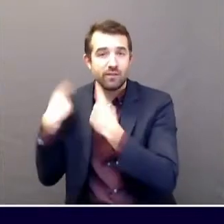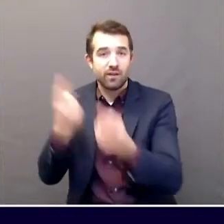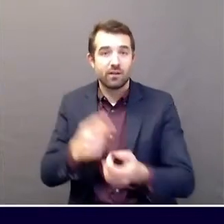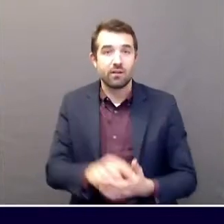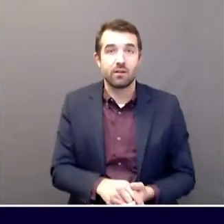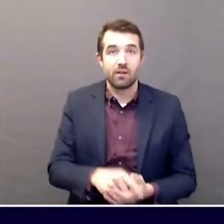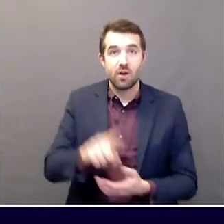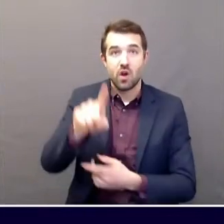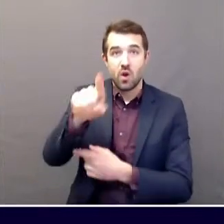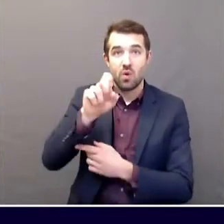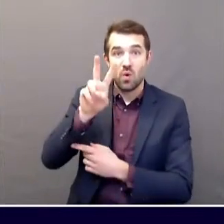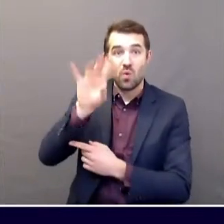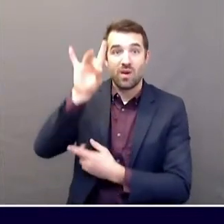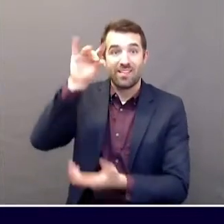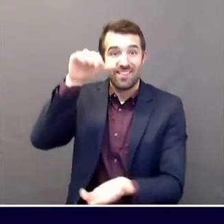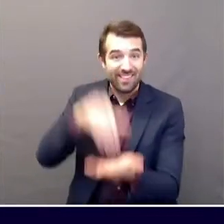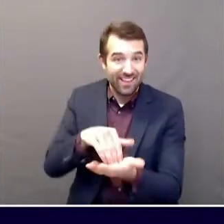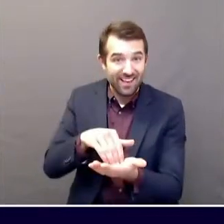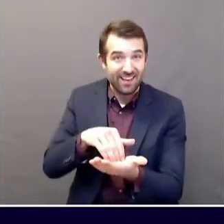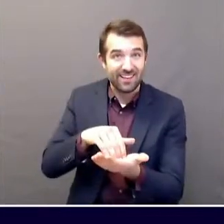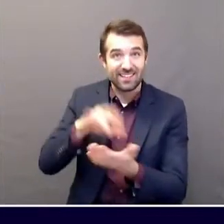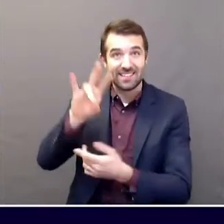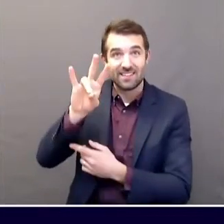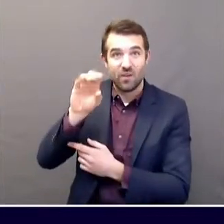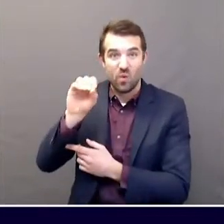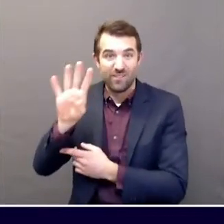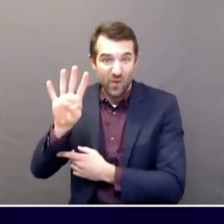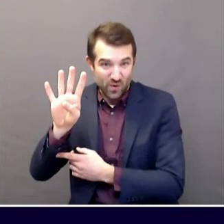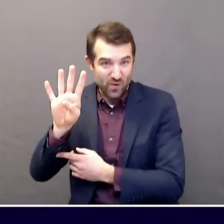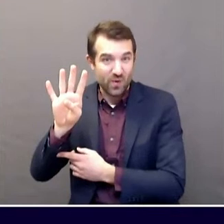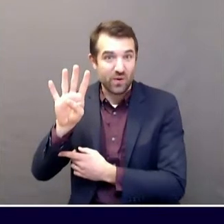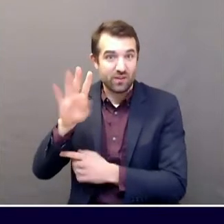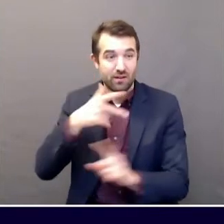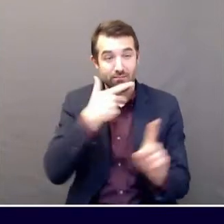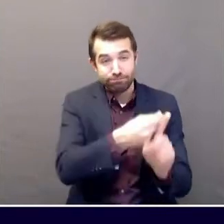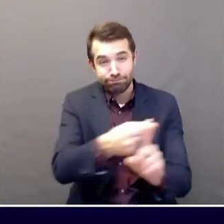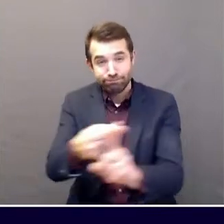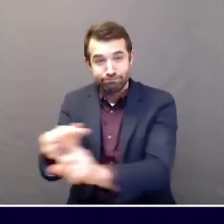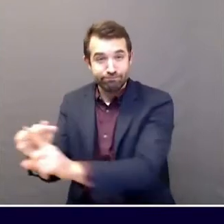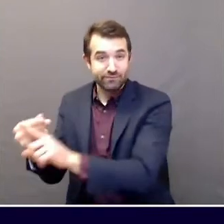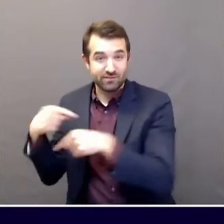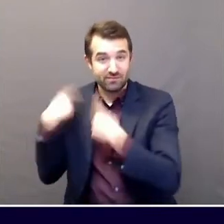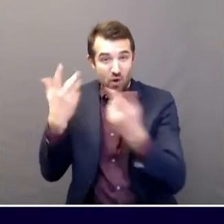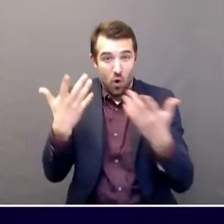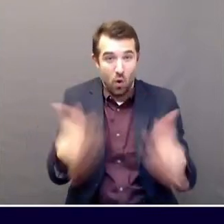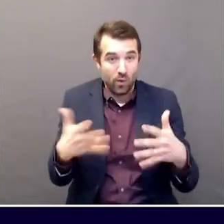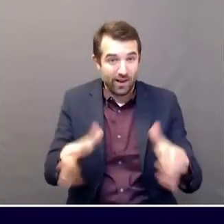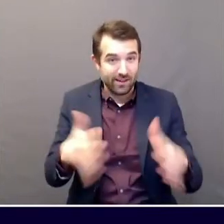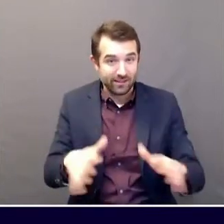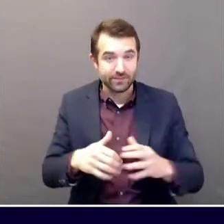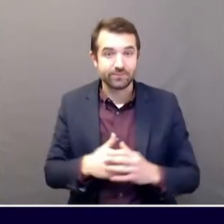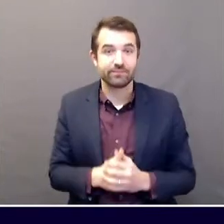128,704 vaccine doses for COVID-19 that have been administered. Of those,